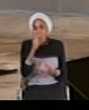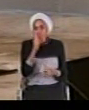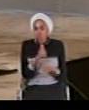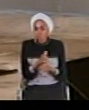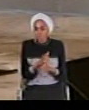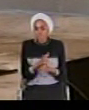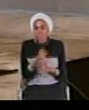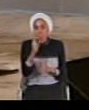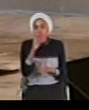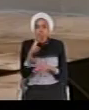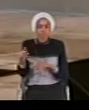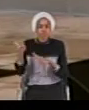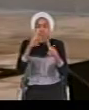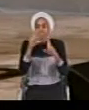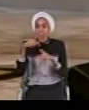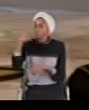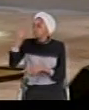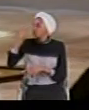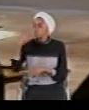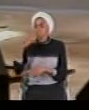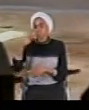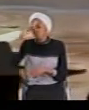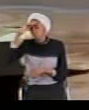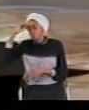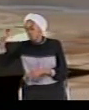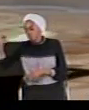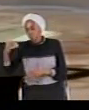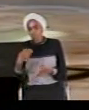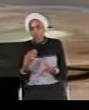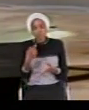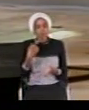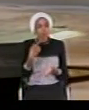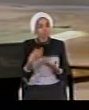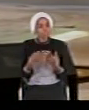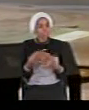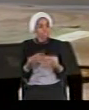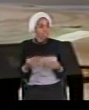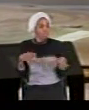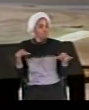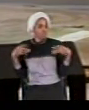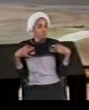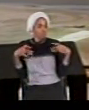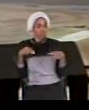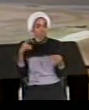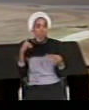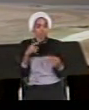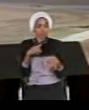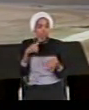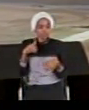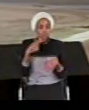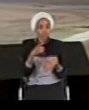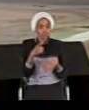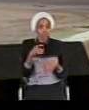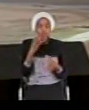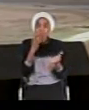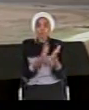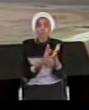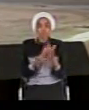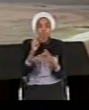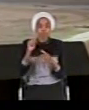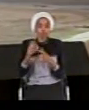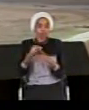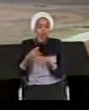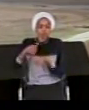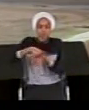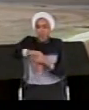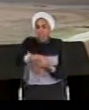You're looking at the faces of men, whether they praise you or they blame you. But if you're